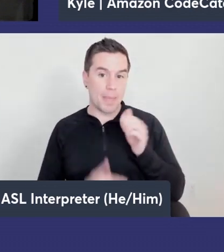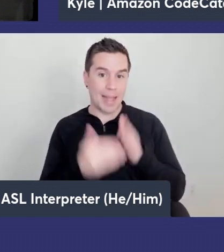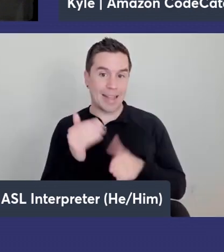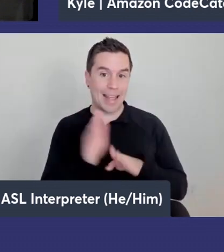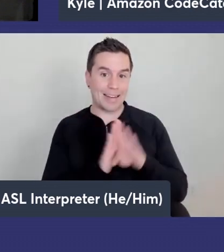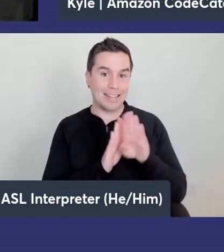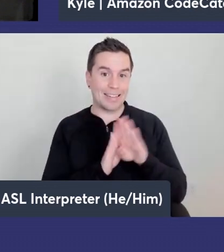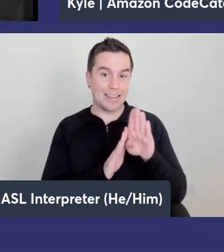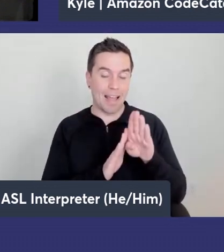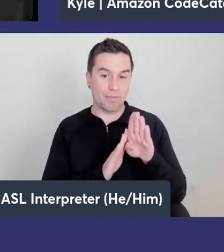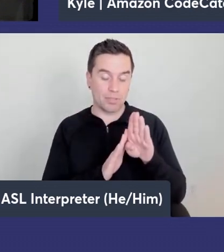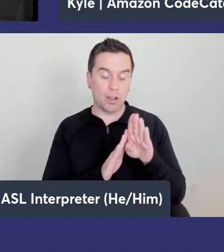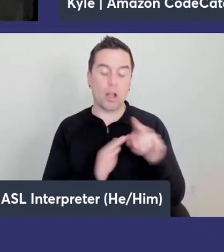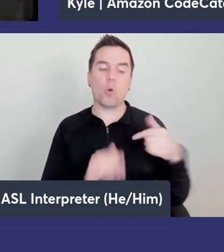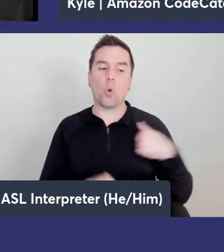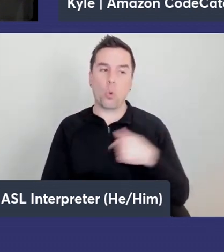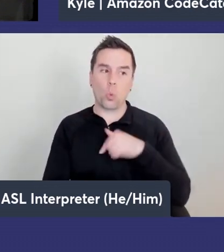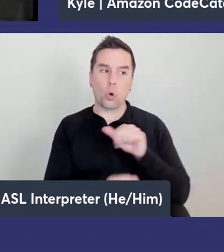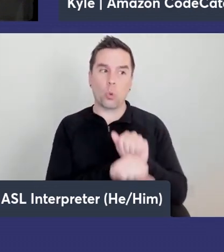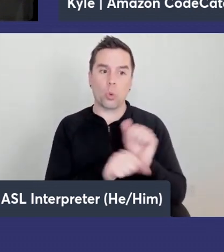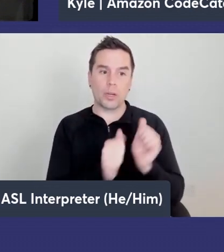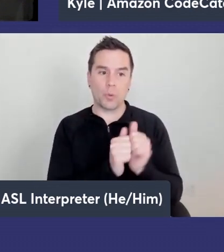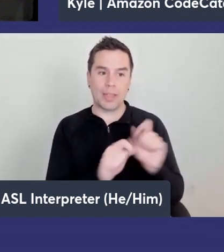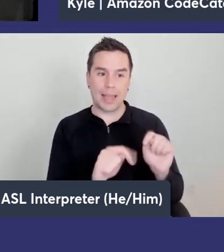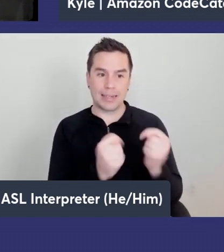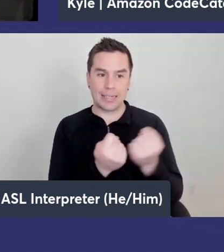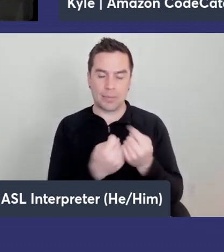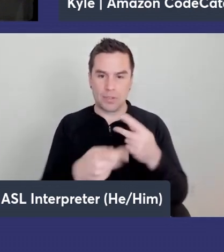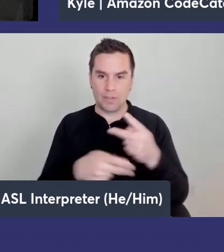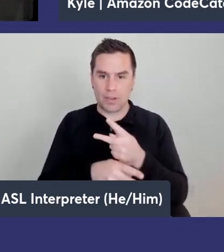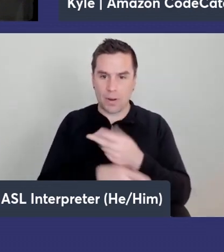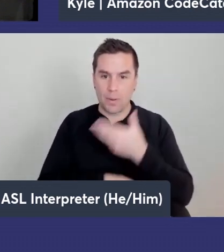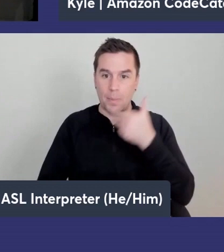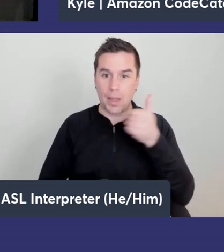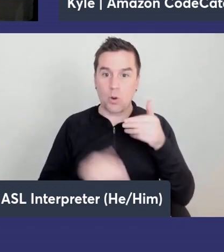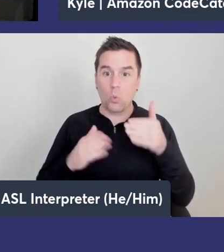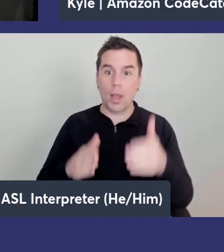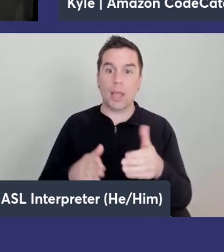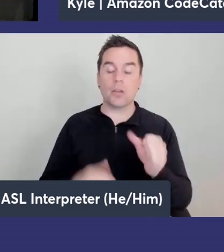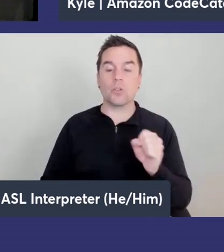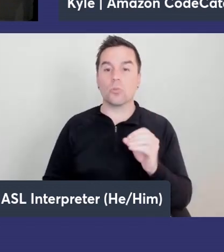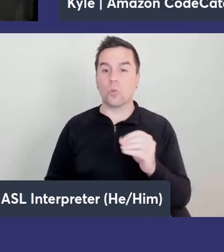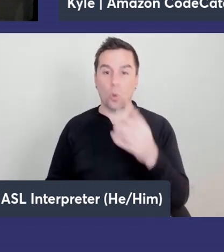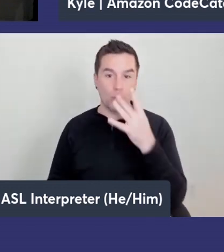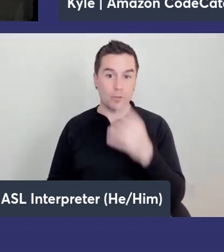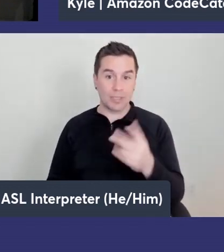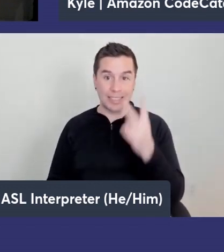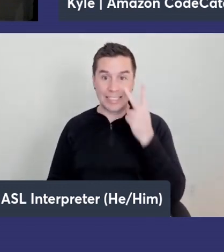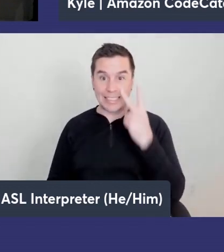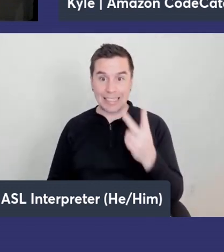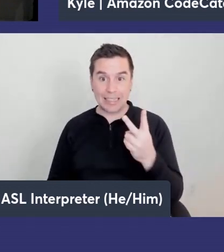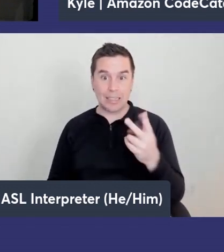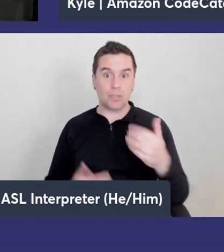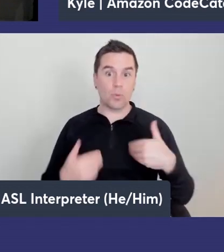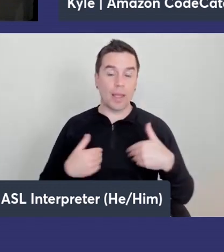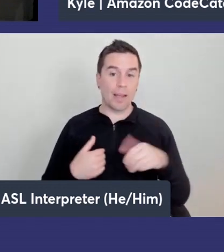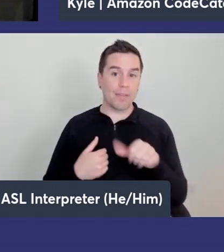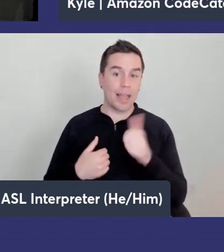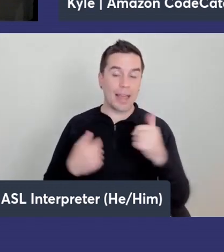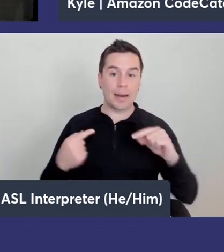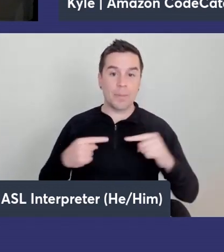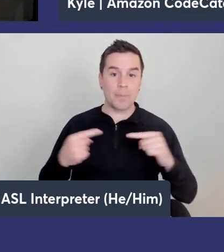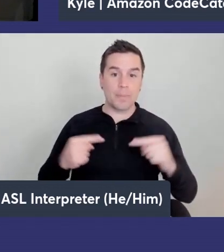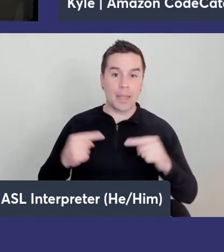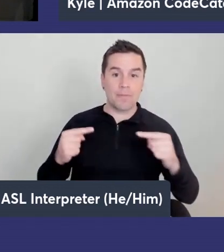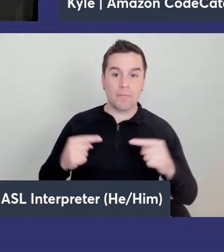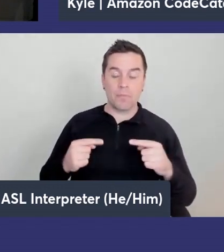team to figure out better ways. So we'd love to hear if there's pain points or opportunities there for working across teams. But so right